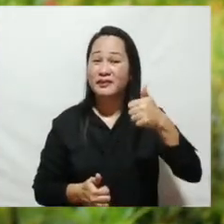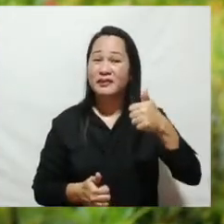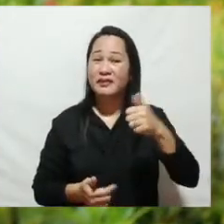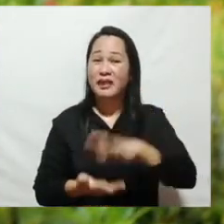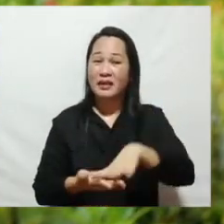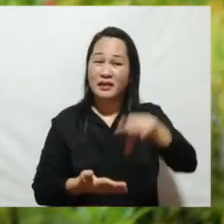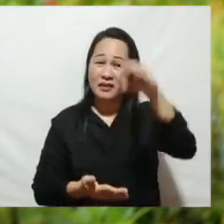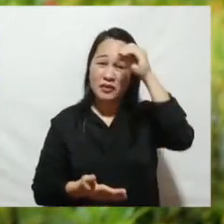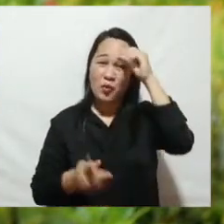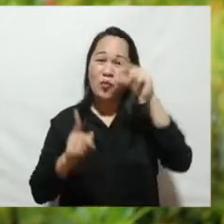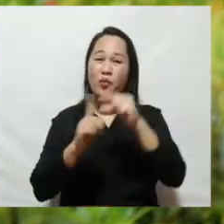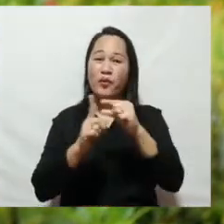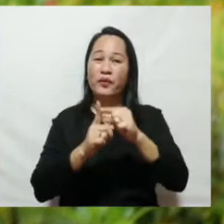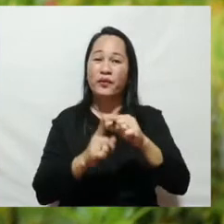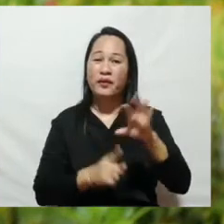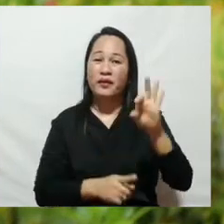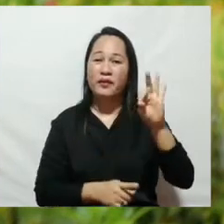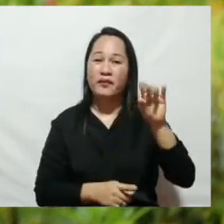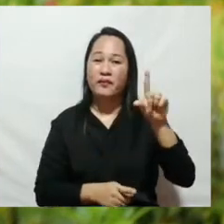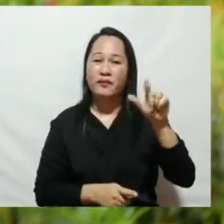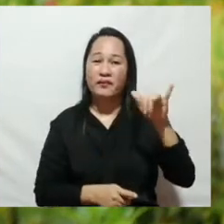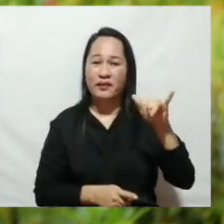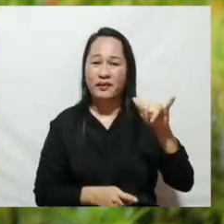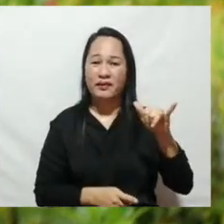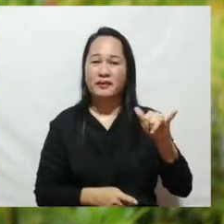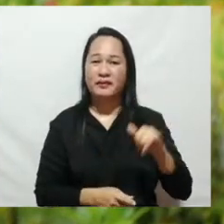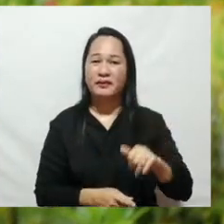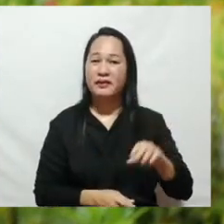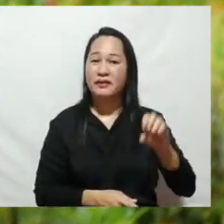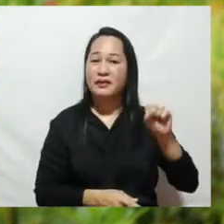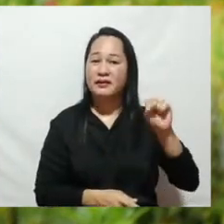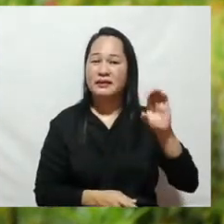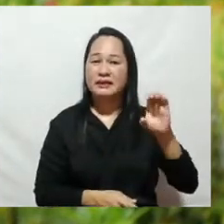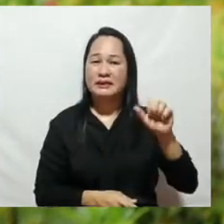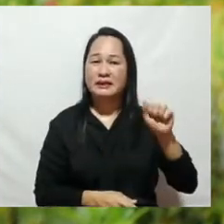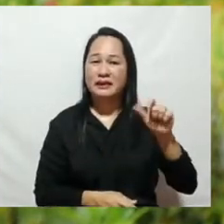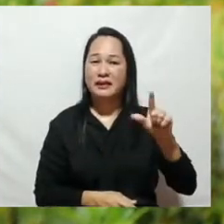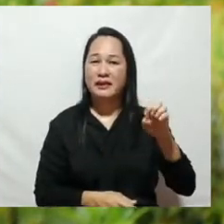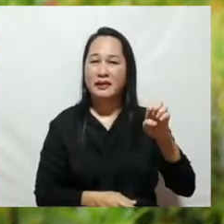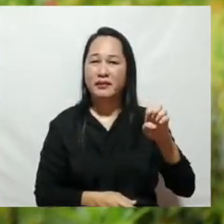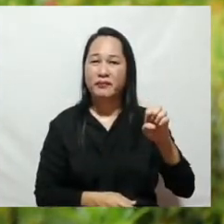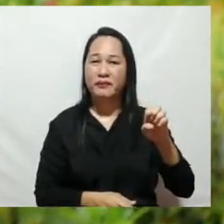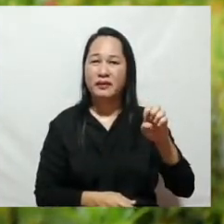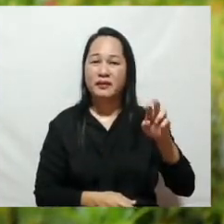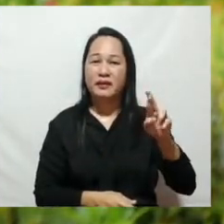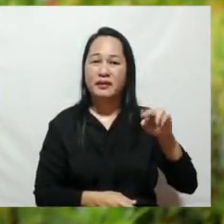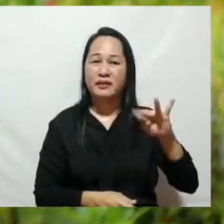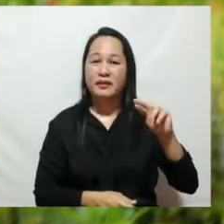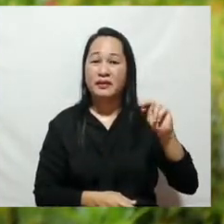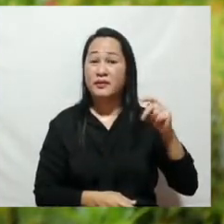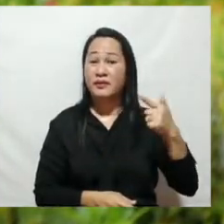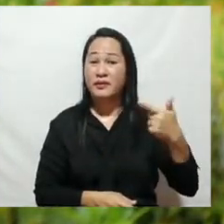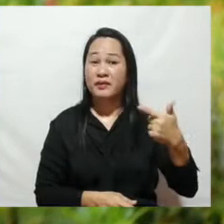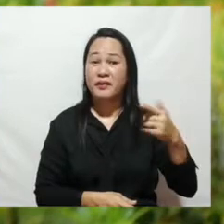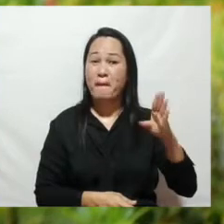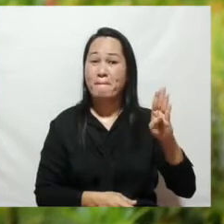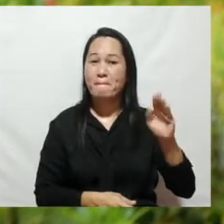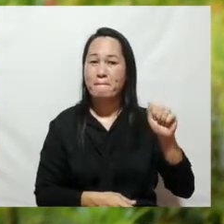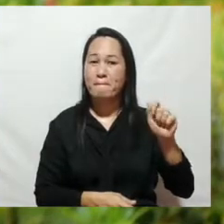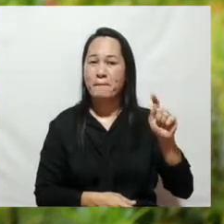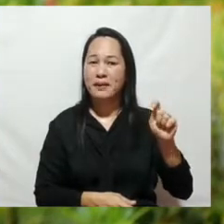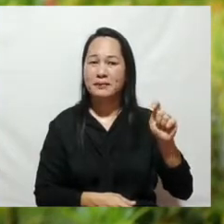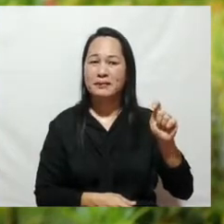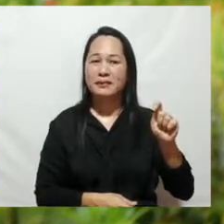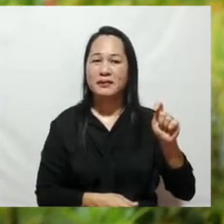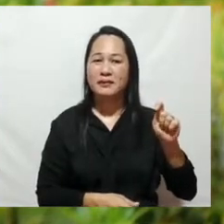Great! We learned the words fly, scale, ring,